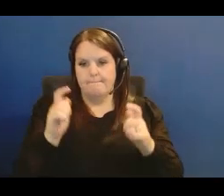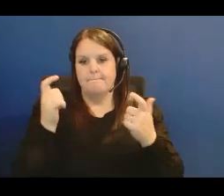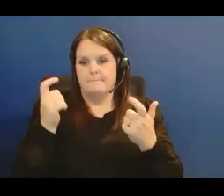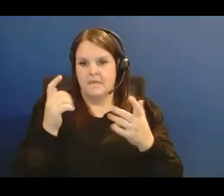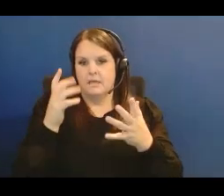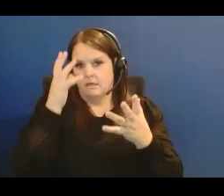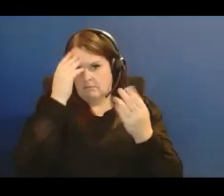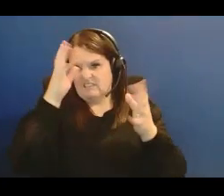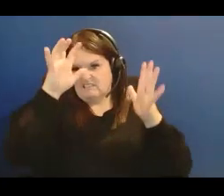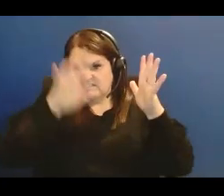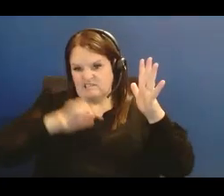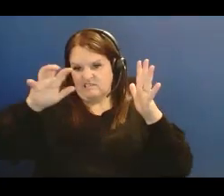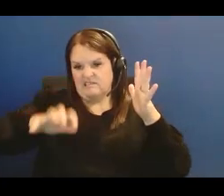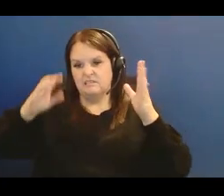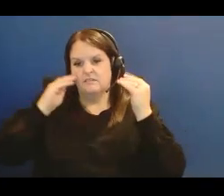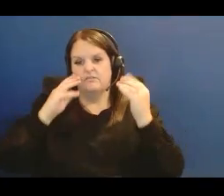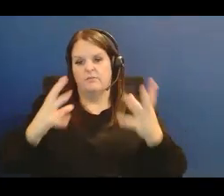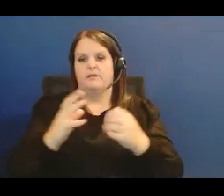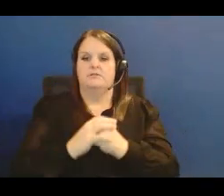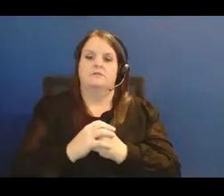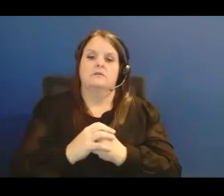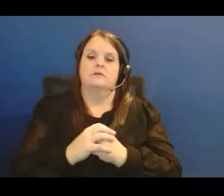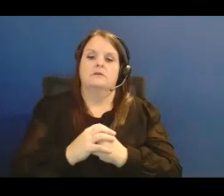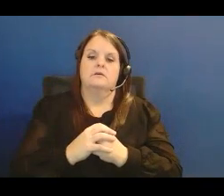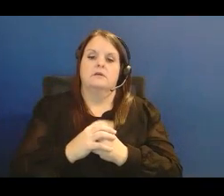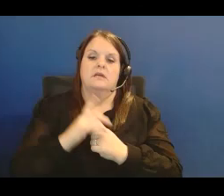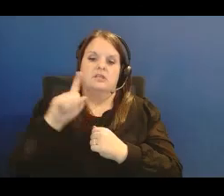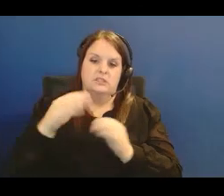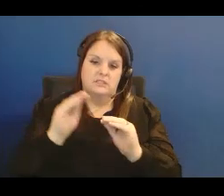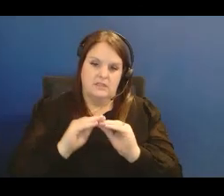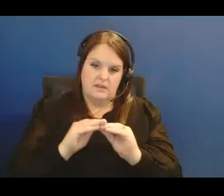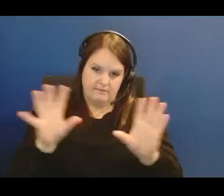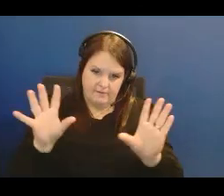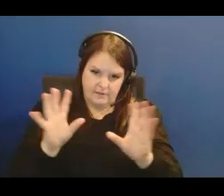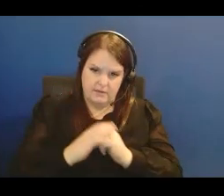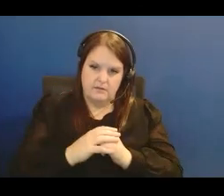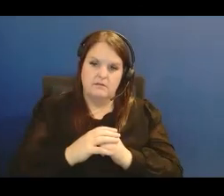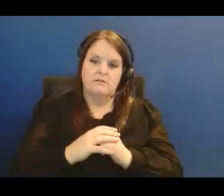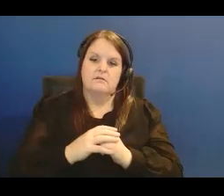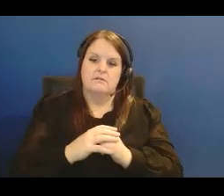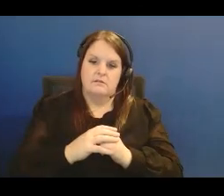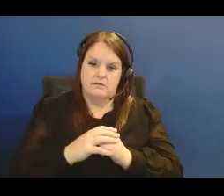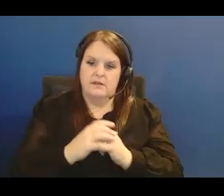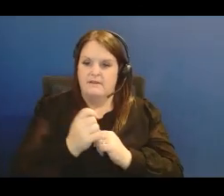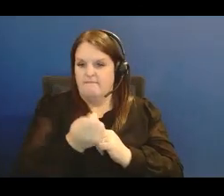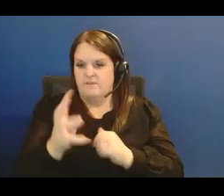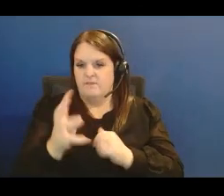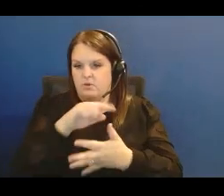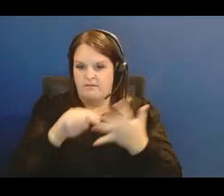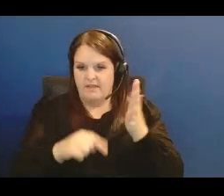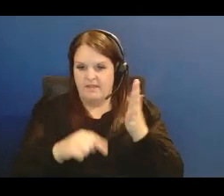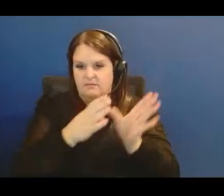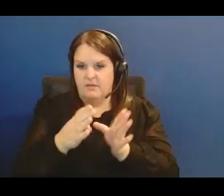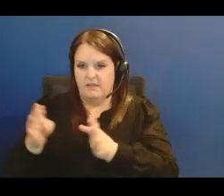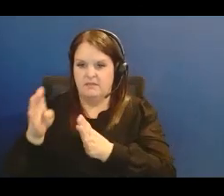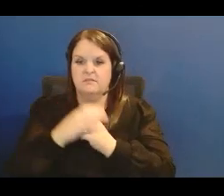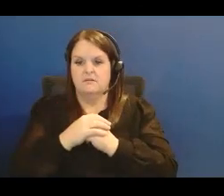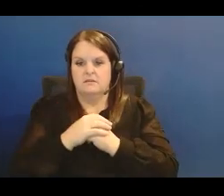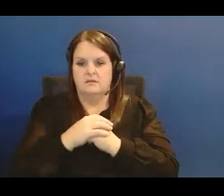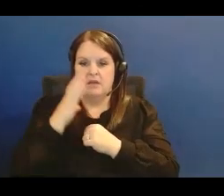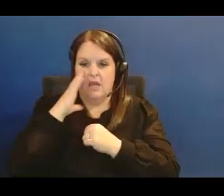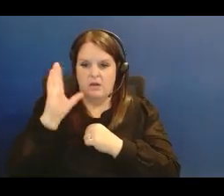information, and I just would like to clarify a few of these plans. I know it